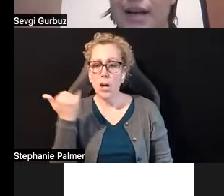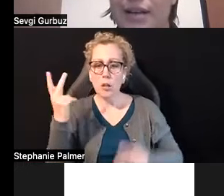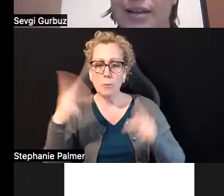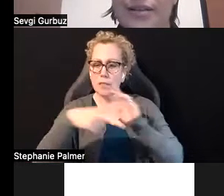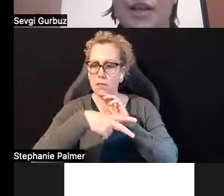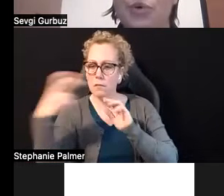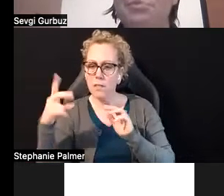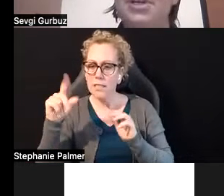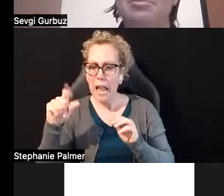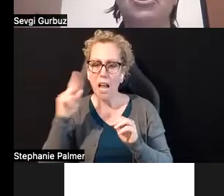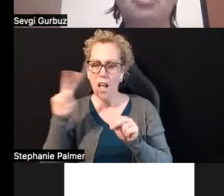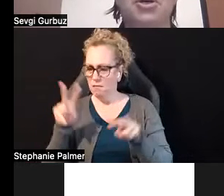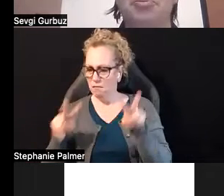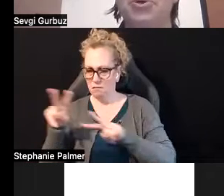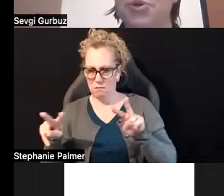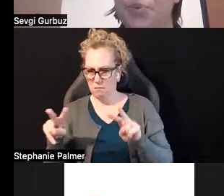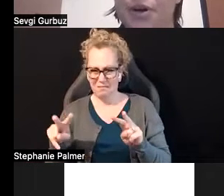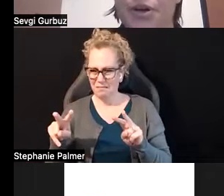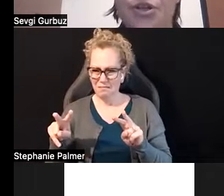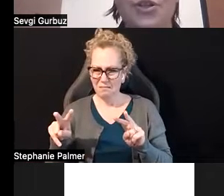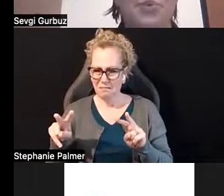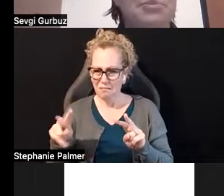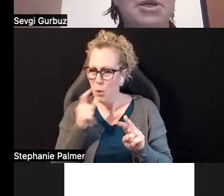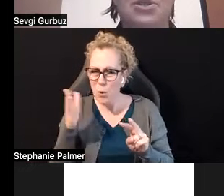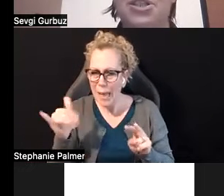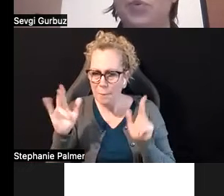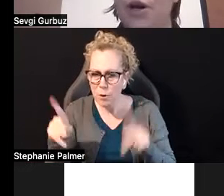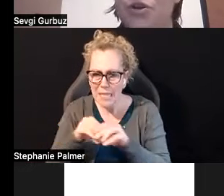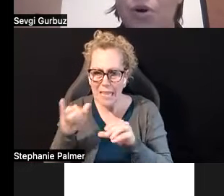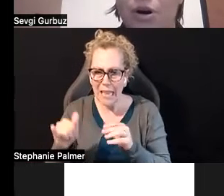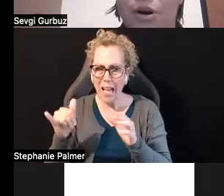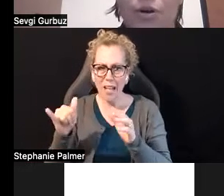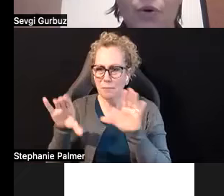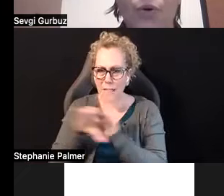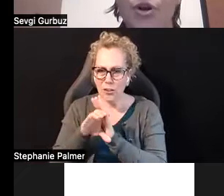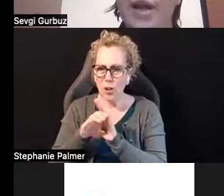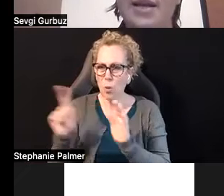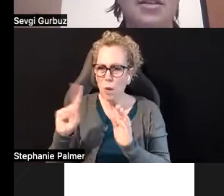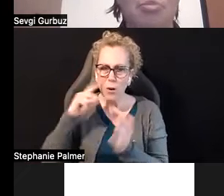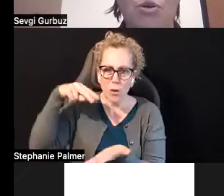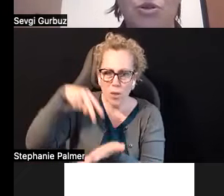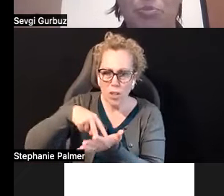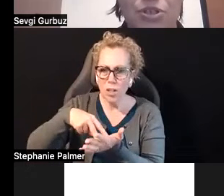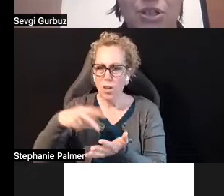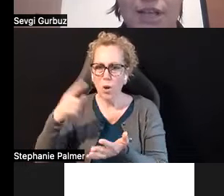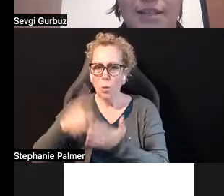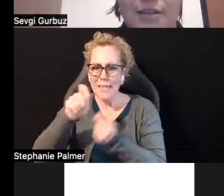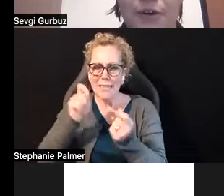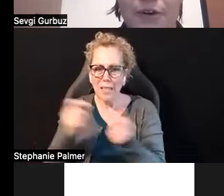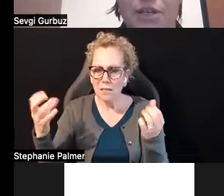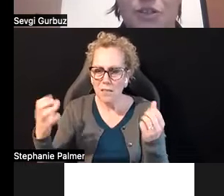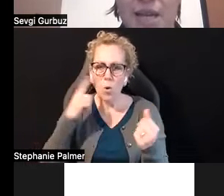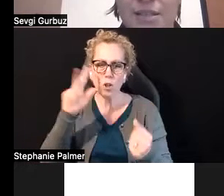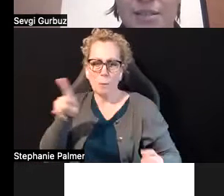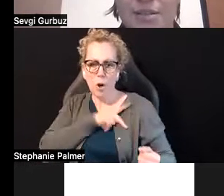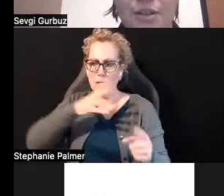look at it, they wouldn't be able to pick up who you were. They wouldn't be able to see where you are or know anything about your personalized